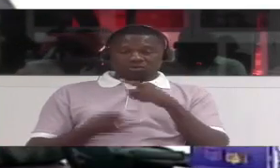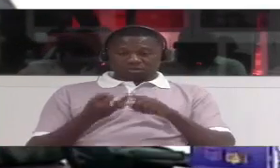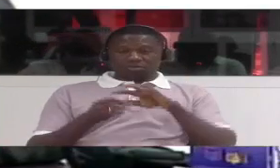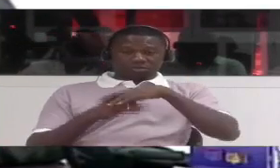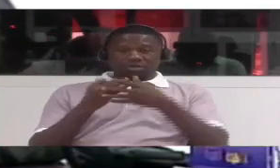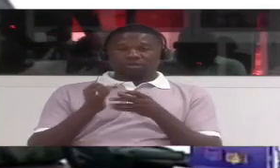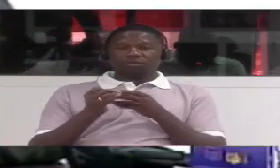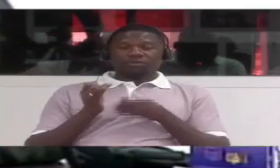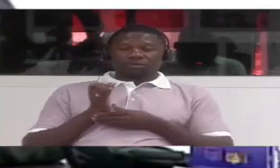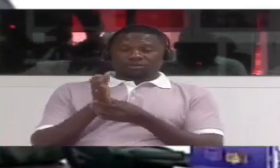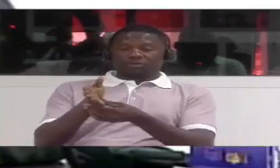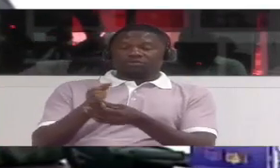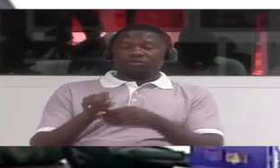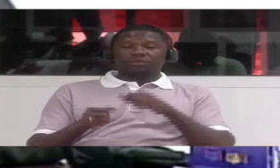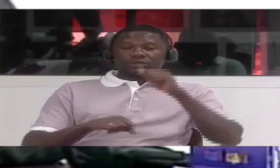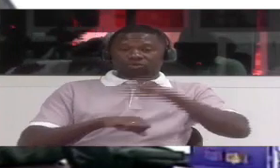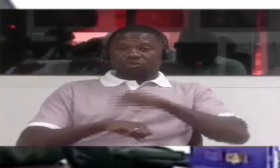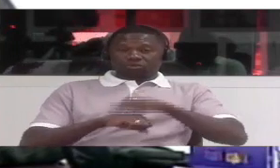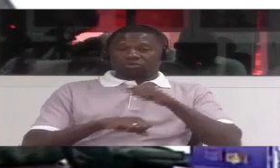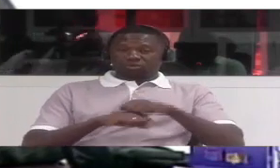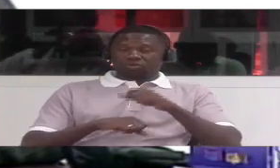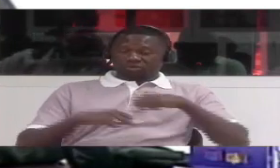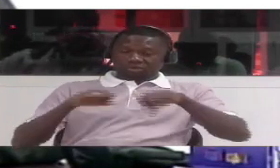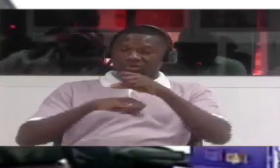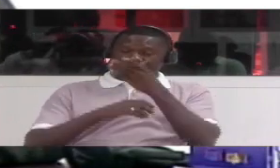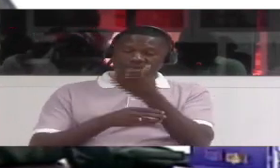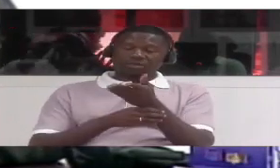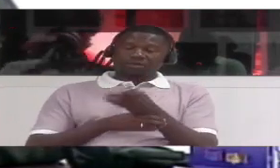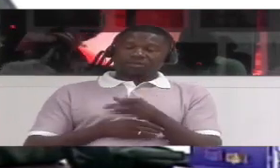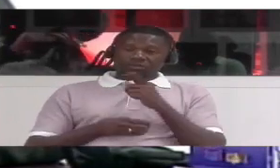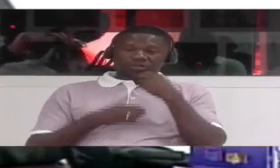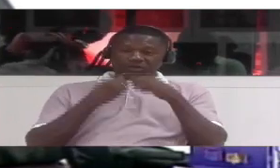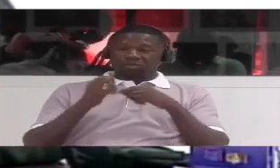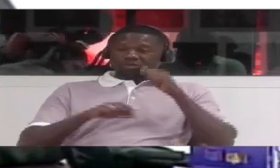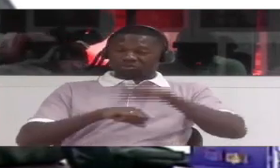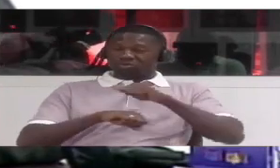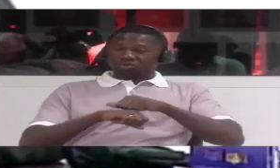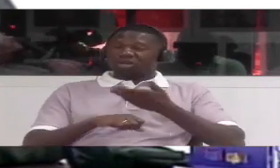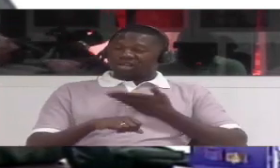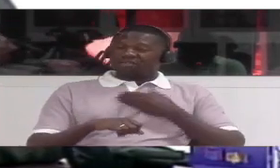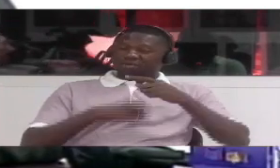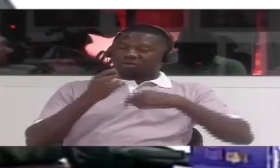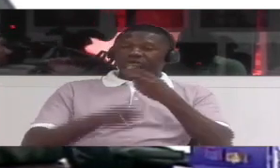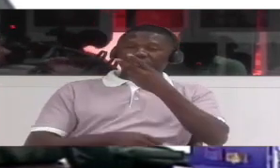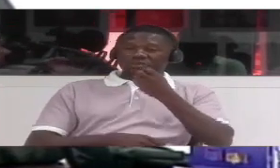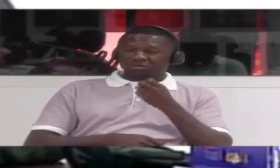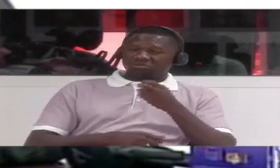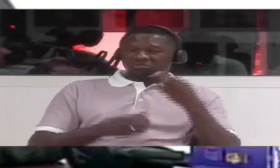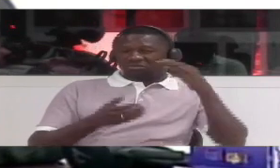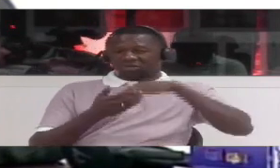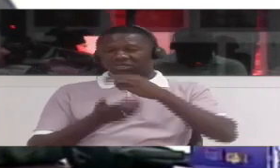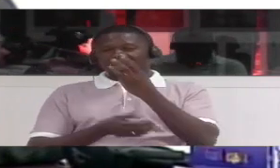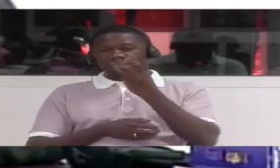operation. You told us that you were tortured for about 20 to 30 minutes, being beaten as well